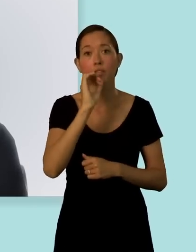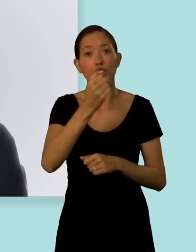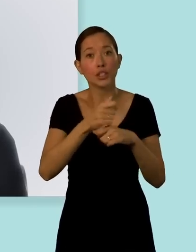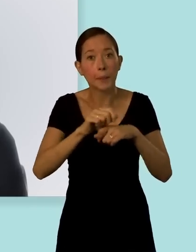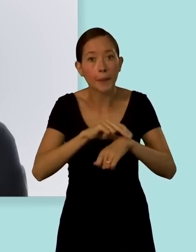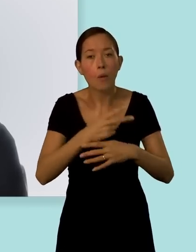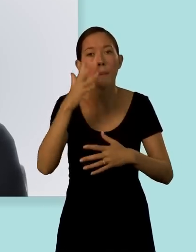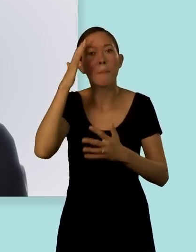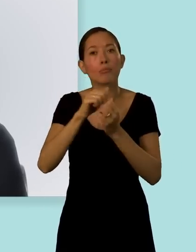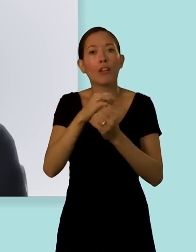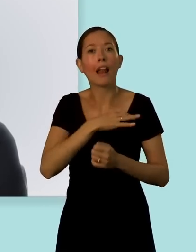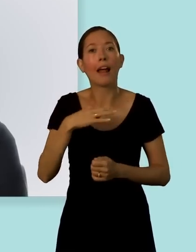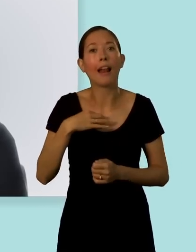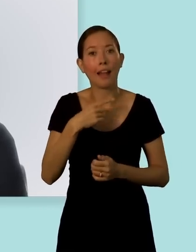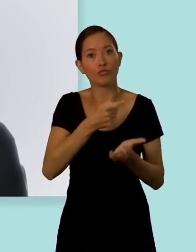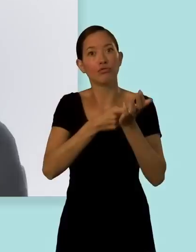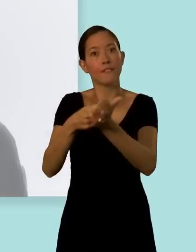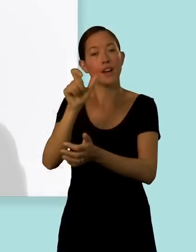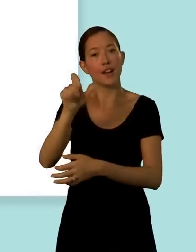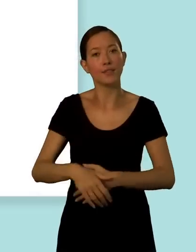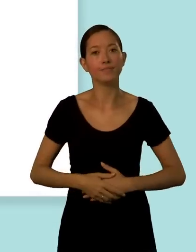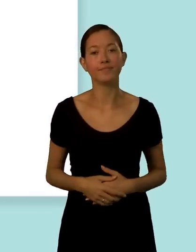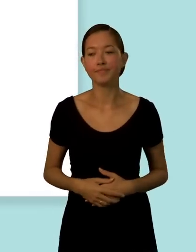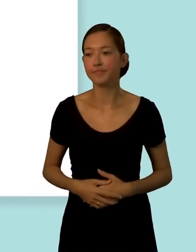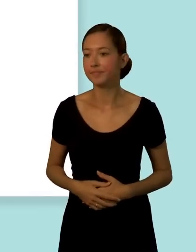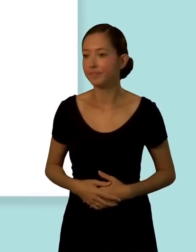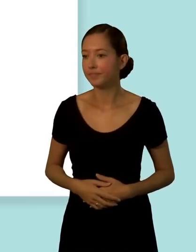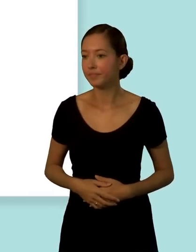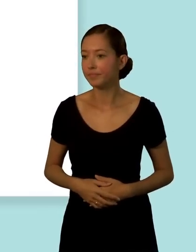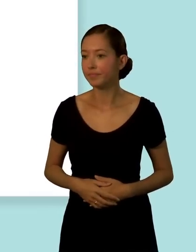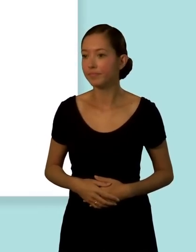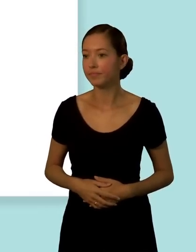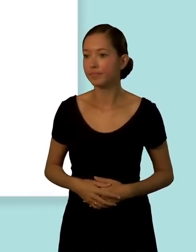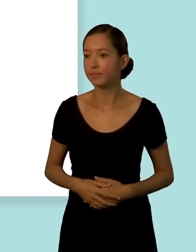your GP or memory clinic to refer you to one.